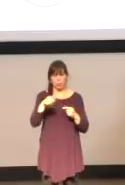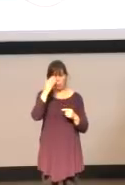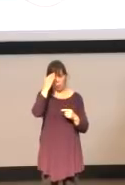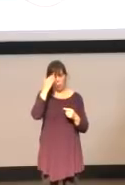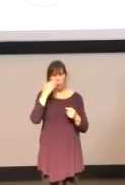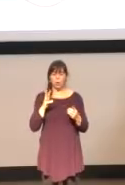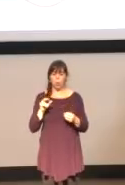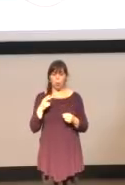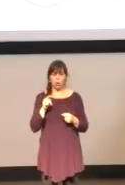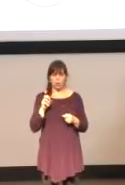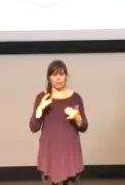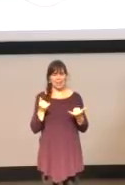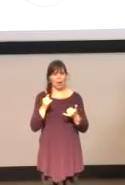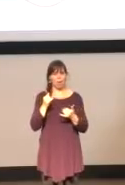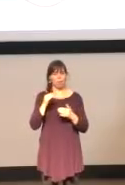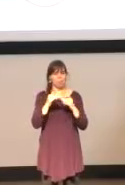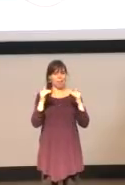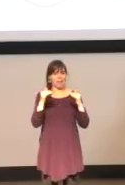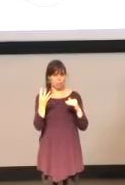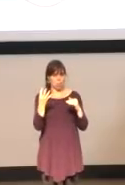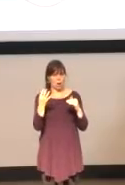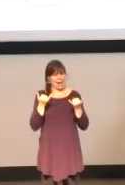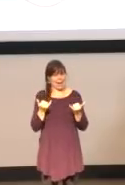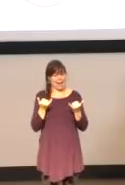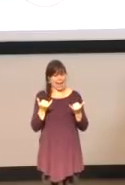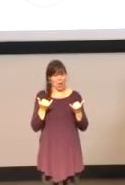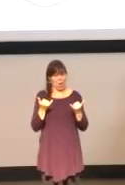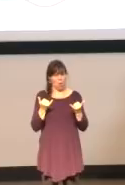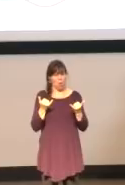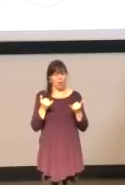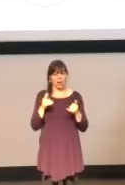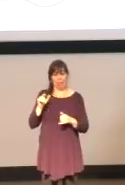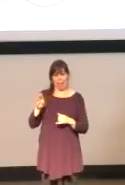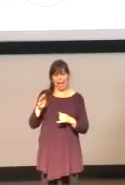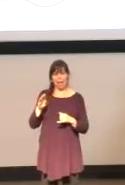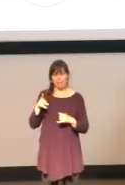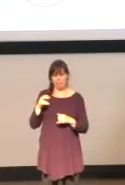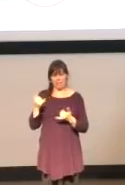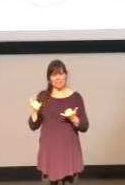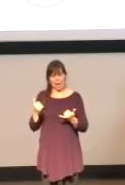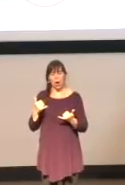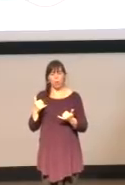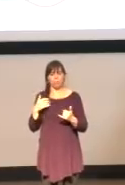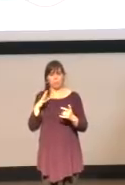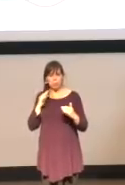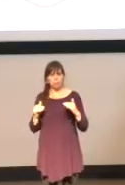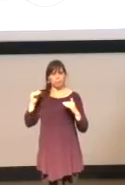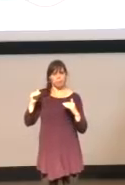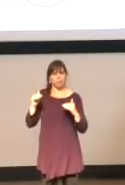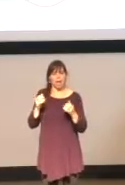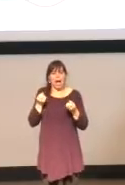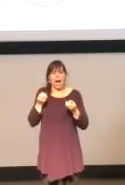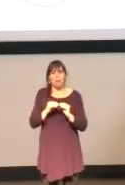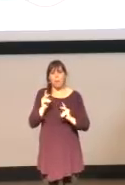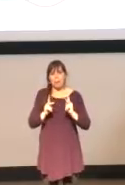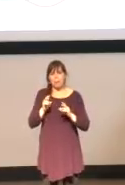said, Washtenaw County is in phase 4, and we are now moving into the next lab phase 2, where we will be able to increase the